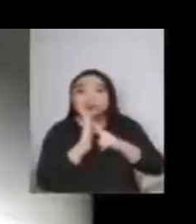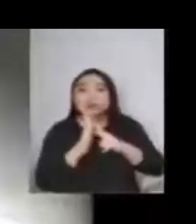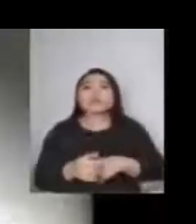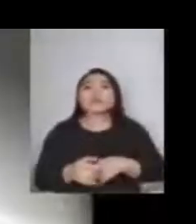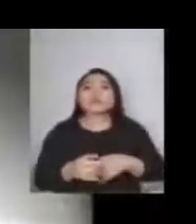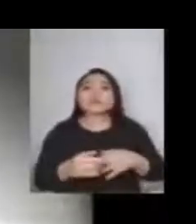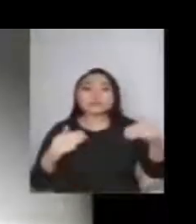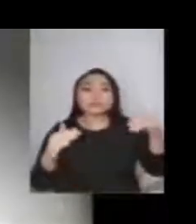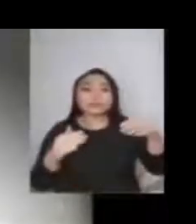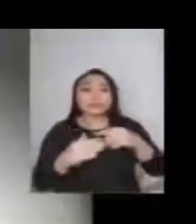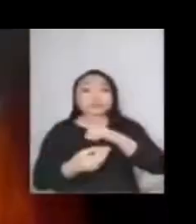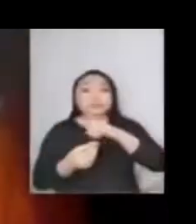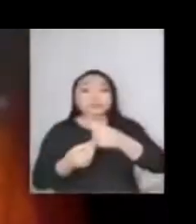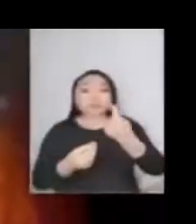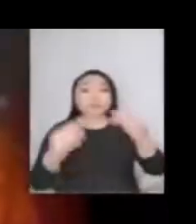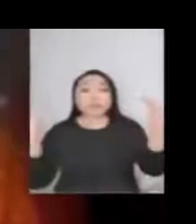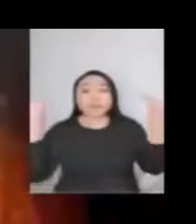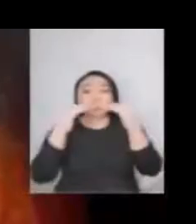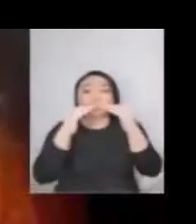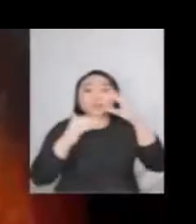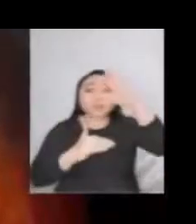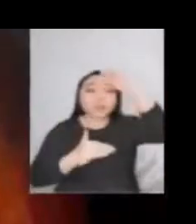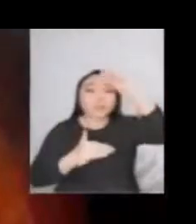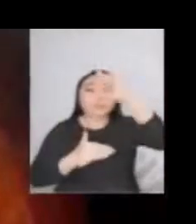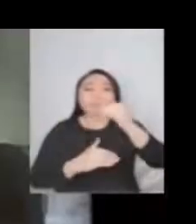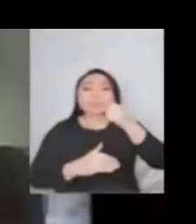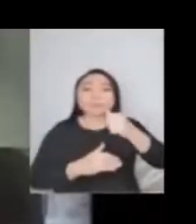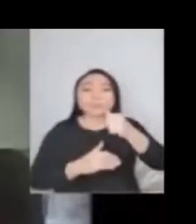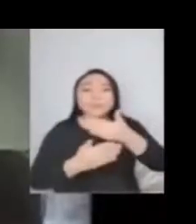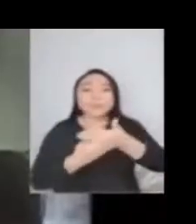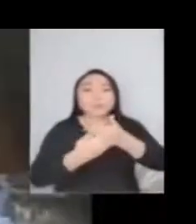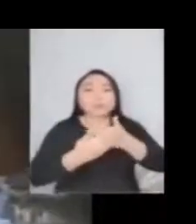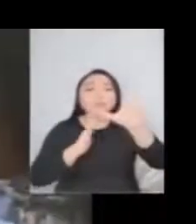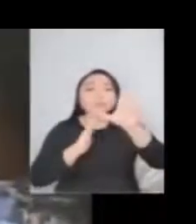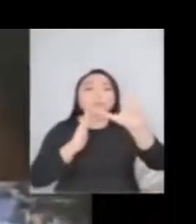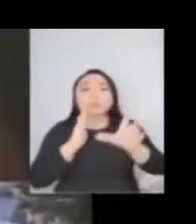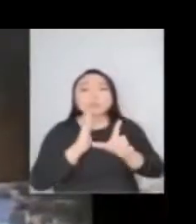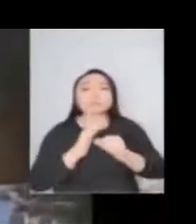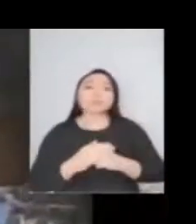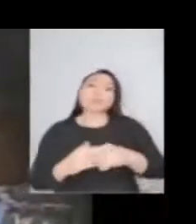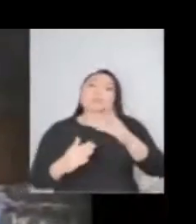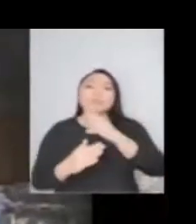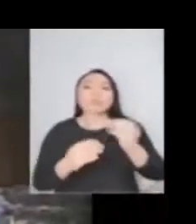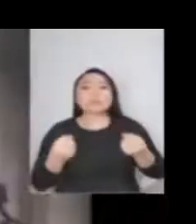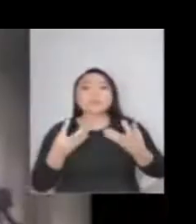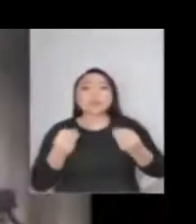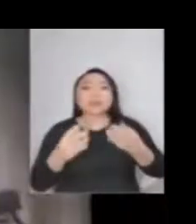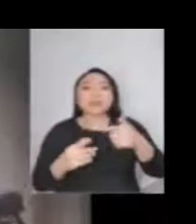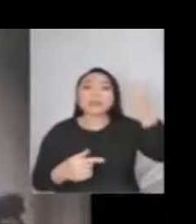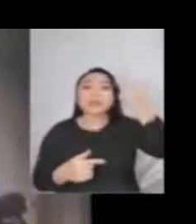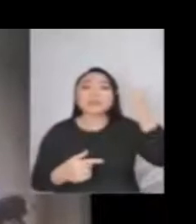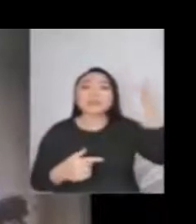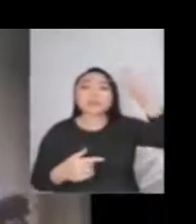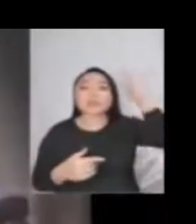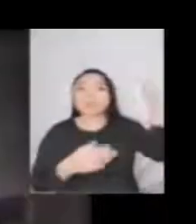then recognized the fundamental equality of men and women before the law, and many gender-sensitive laws have since